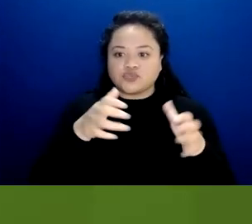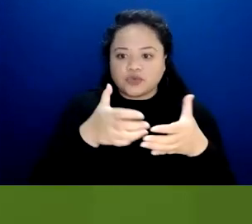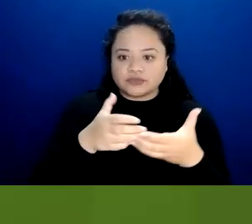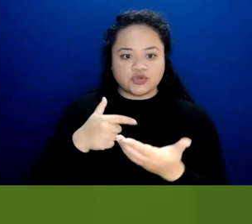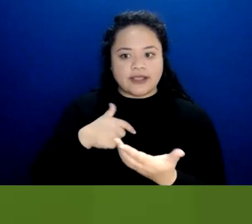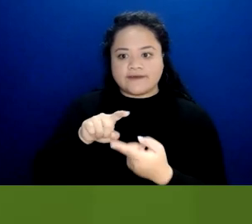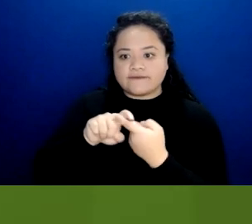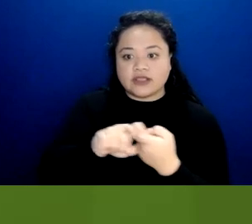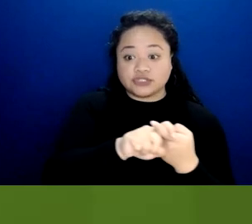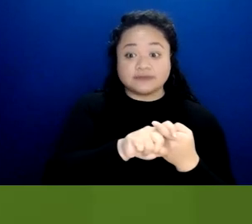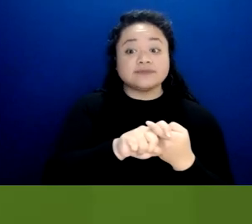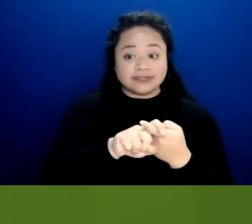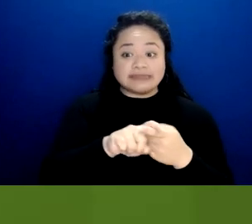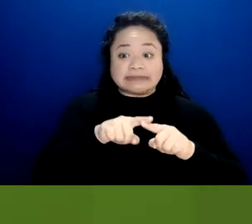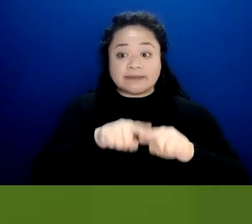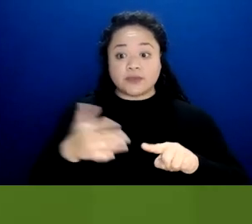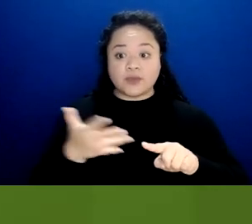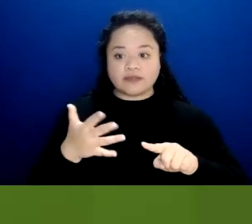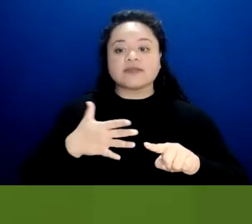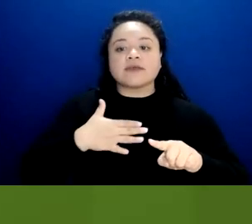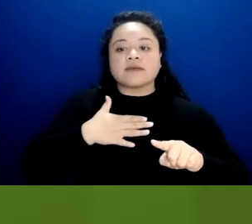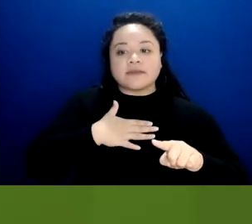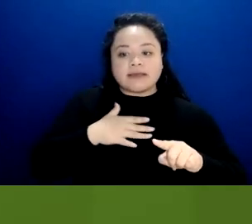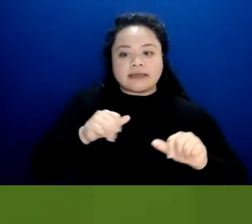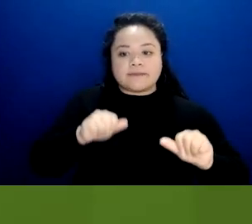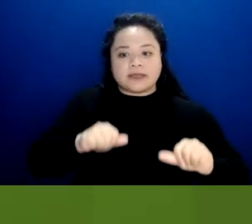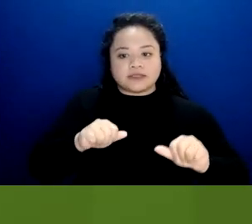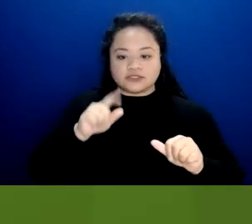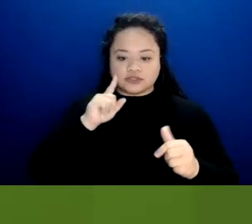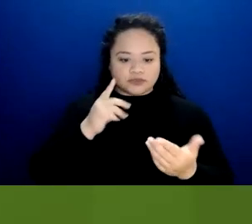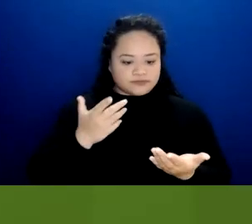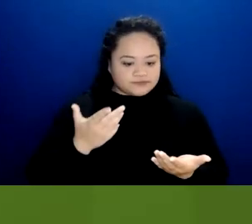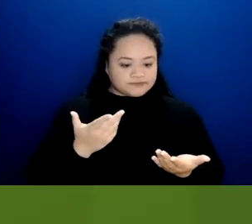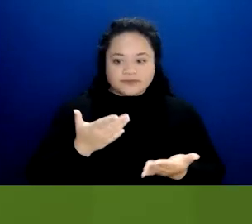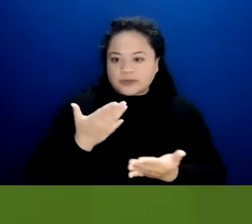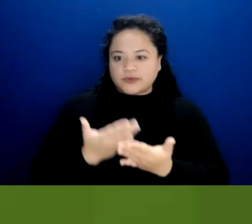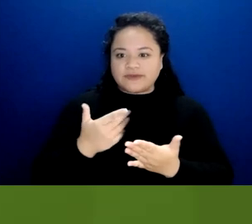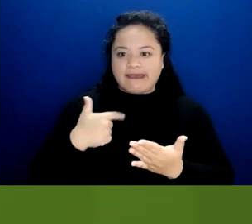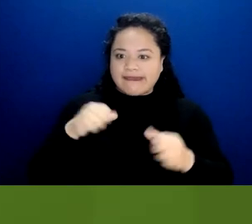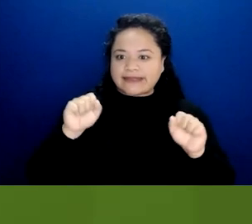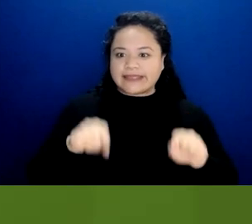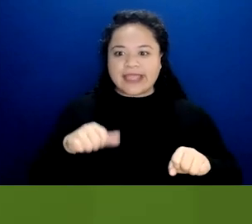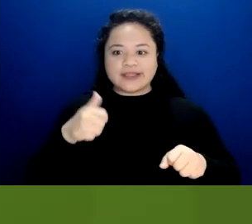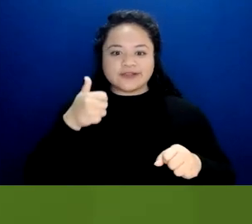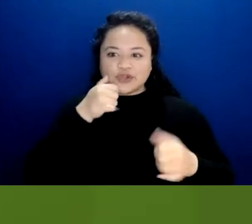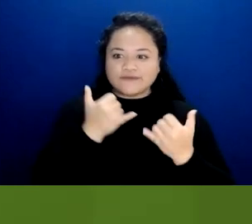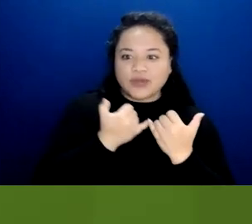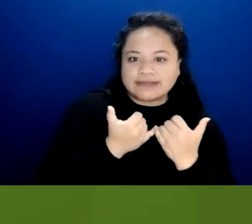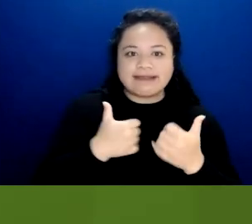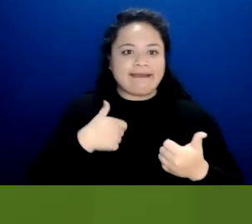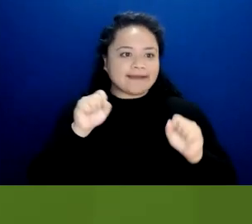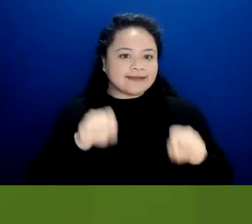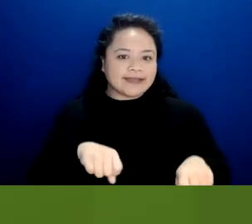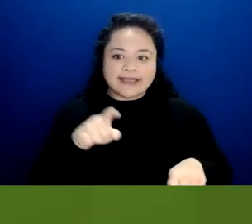on my ability to prove myself, to prove that I was strong enough, to prove that I could get girlfriends to prove that I could have sex when I was